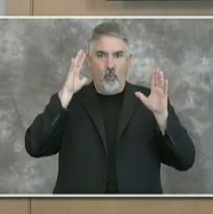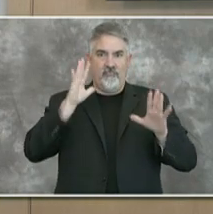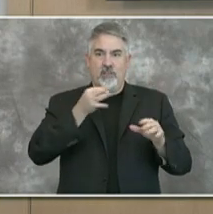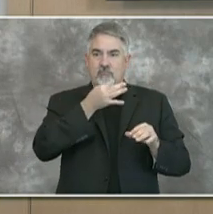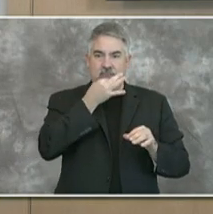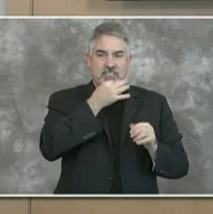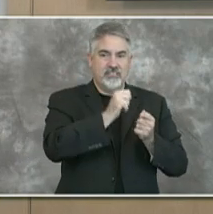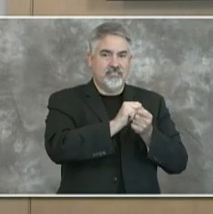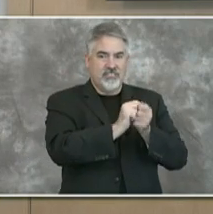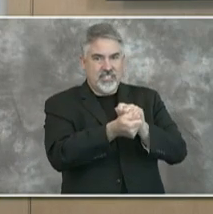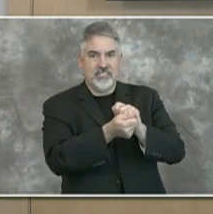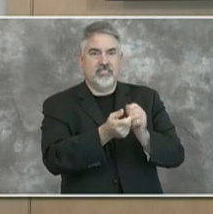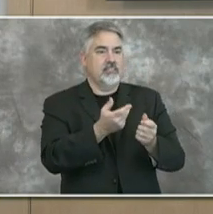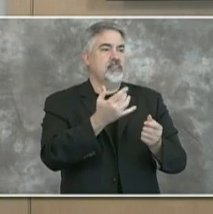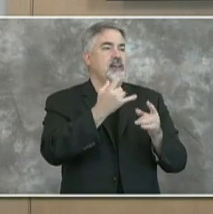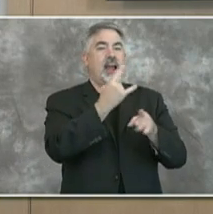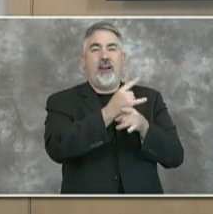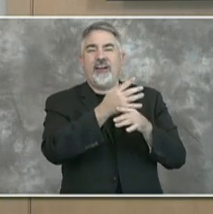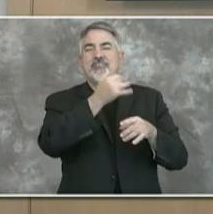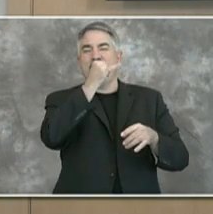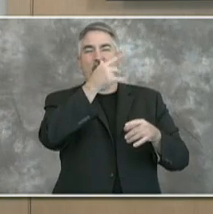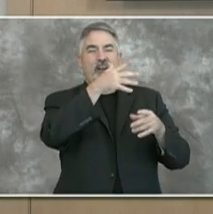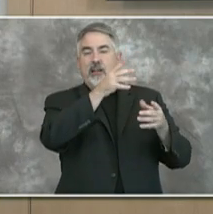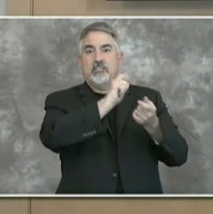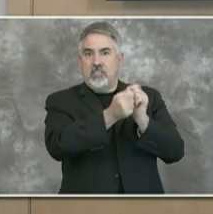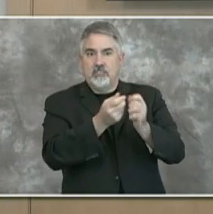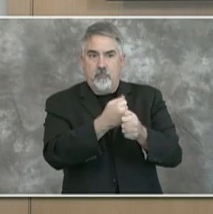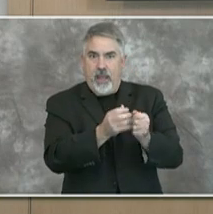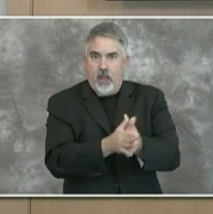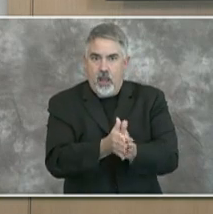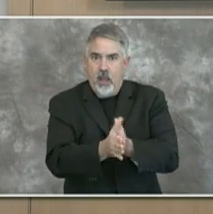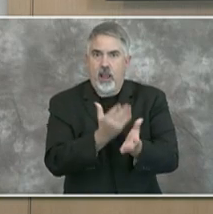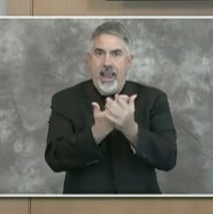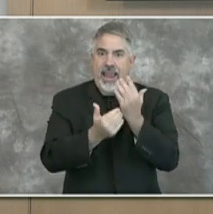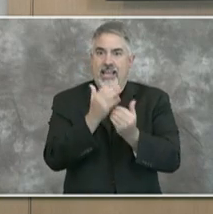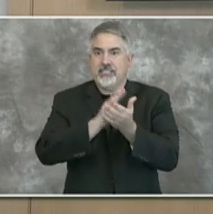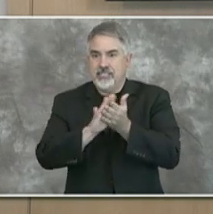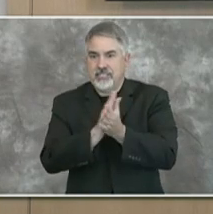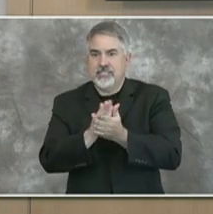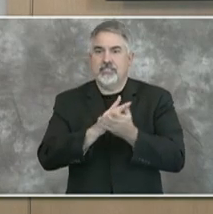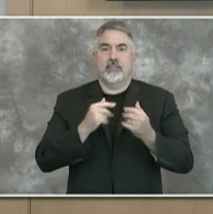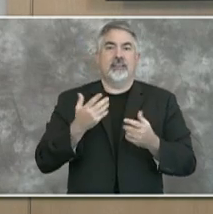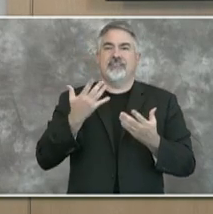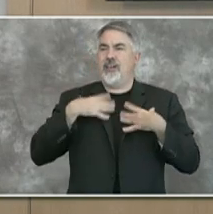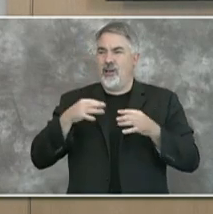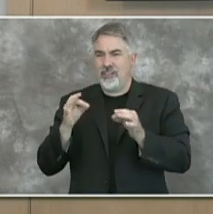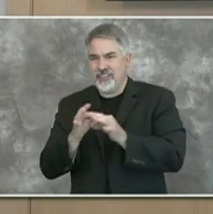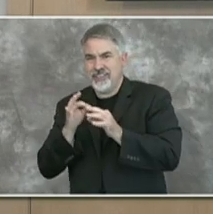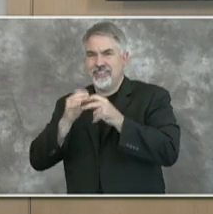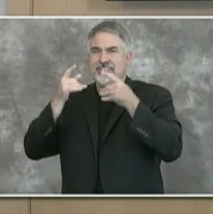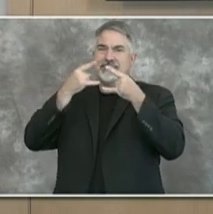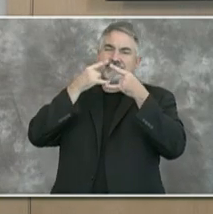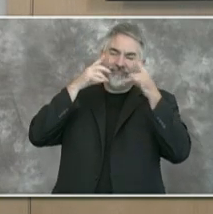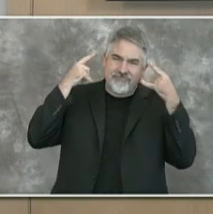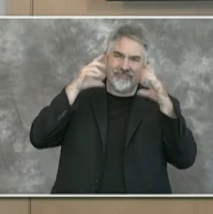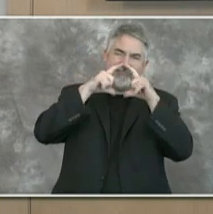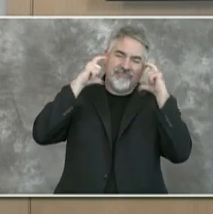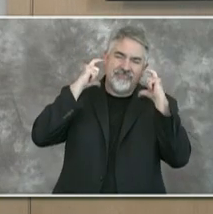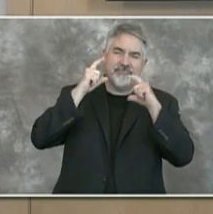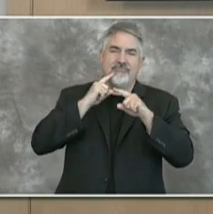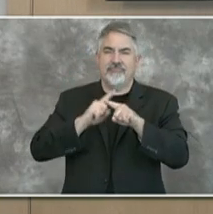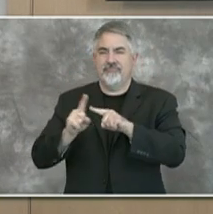volunteers stitching face masks to increase our capacity of available personal protective equipment, engineers at some of our